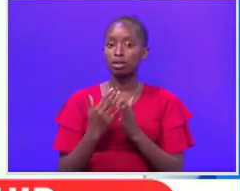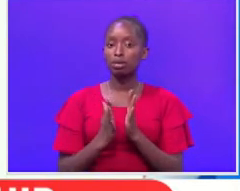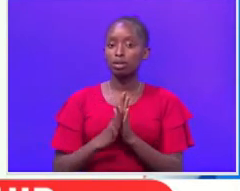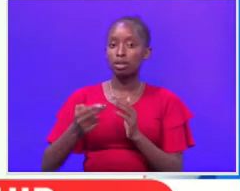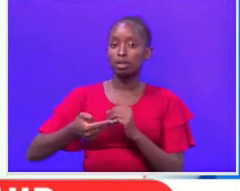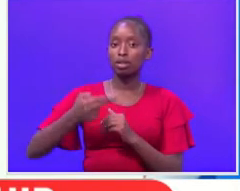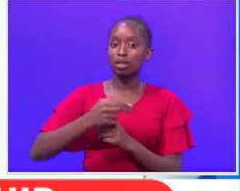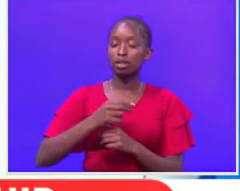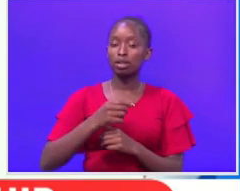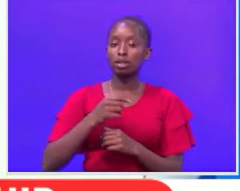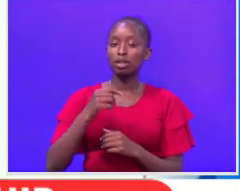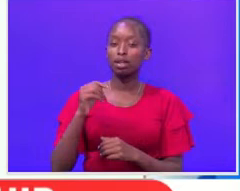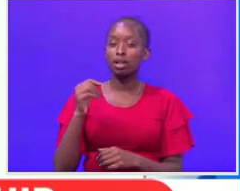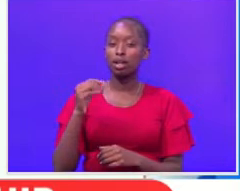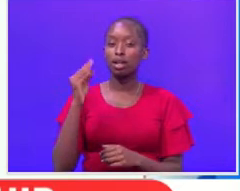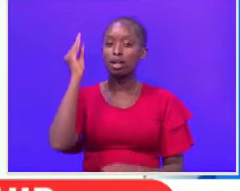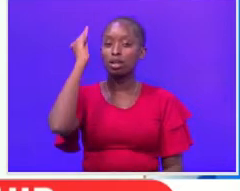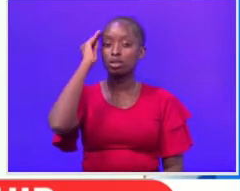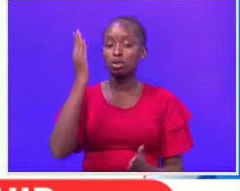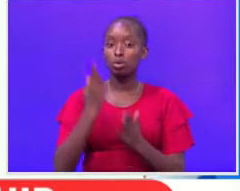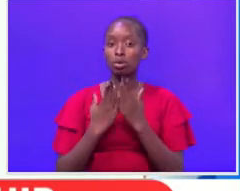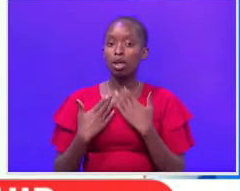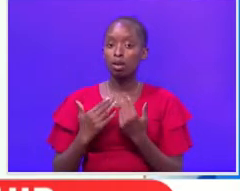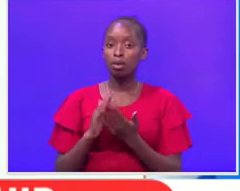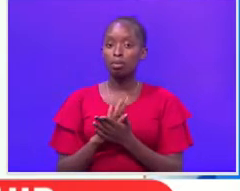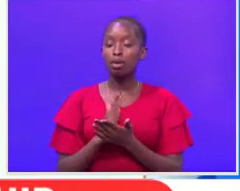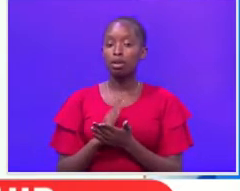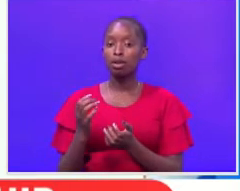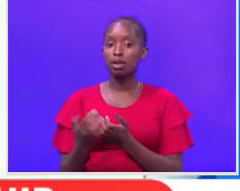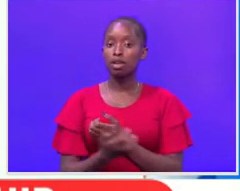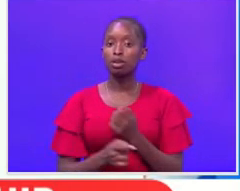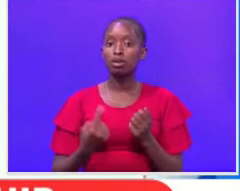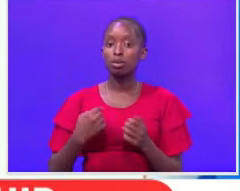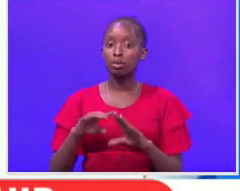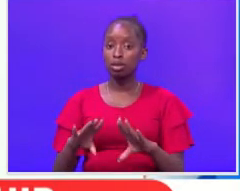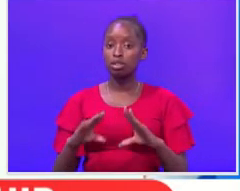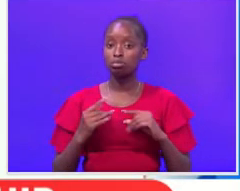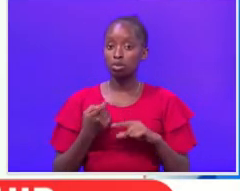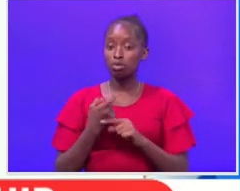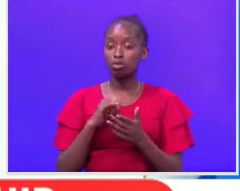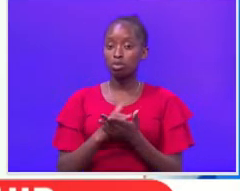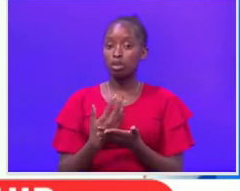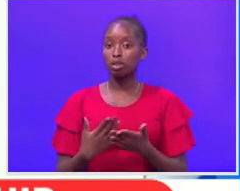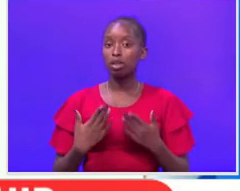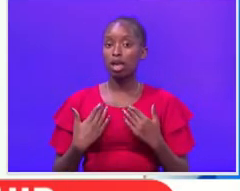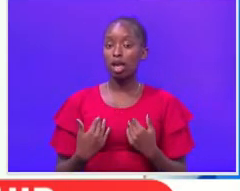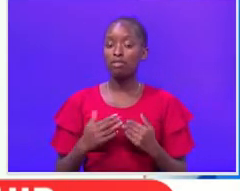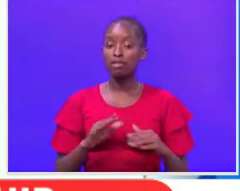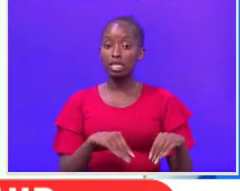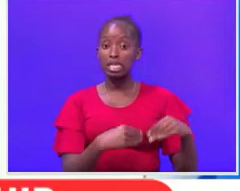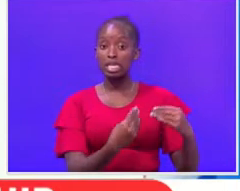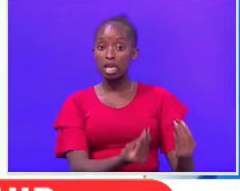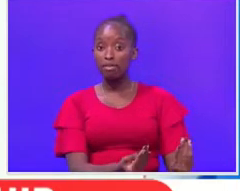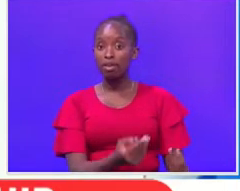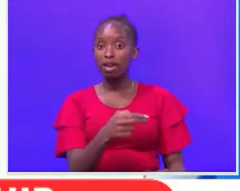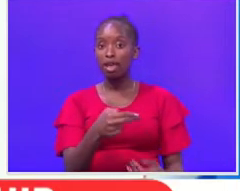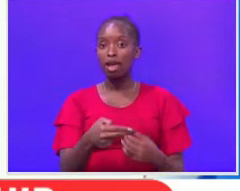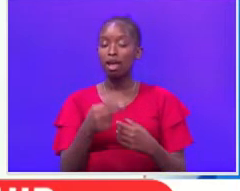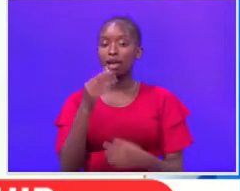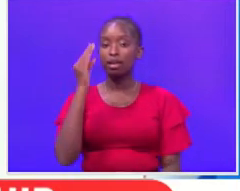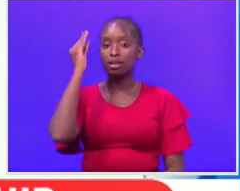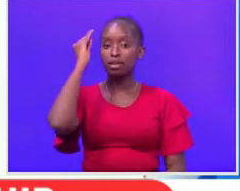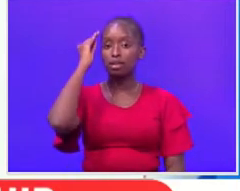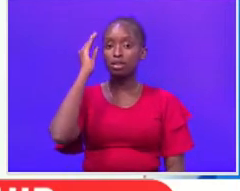Board, where part of the money that we receive from merchant shipping is given to Higher Education Loans